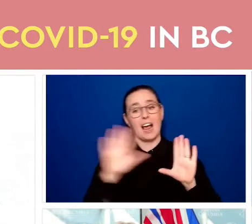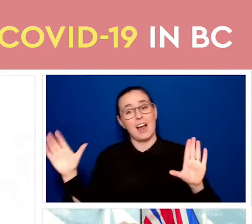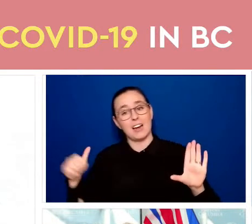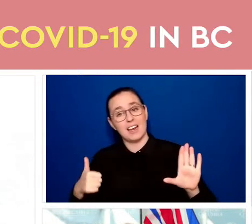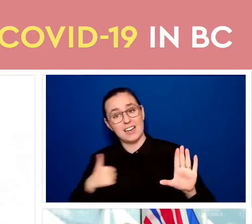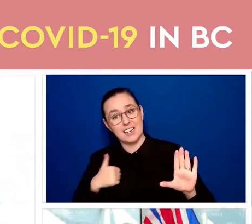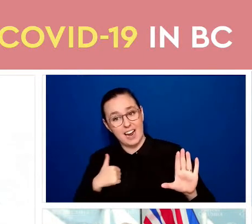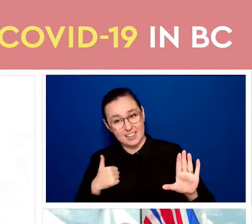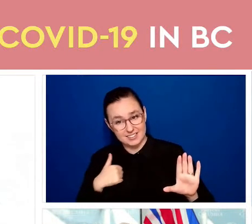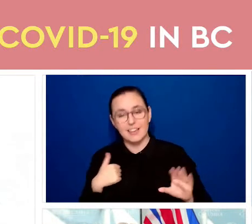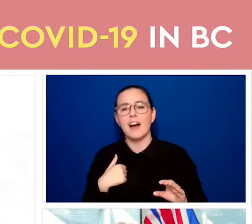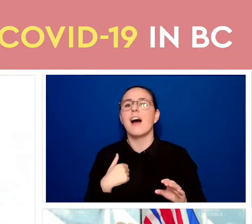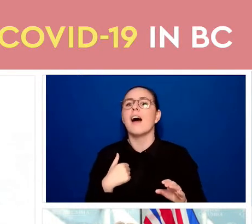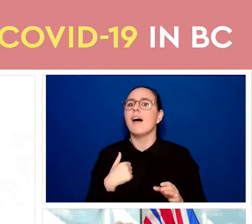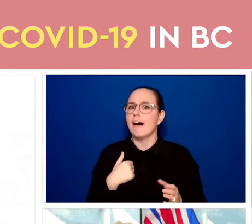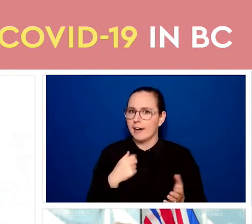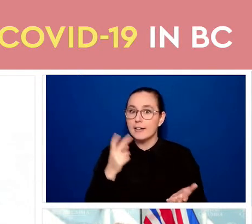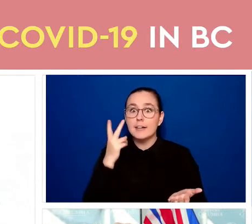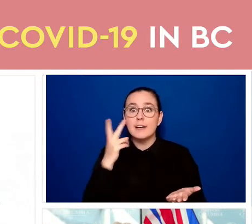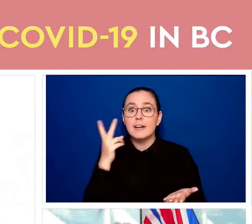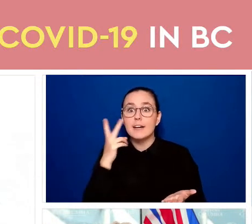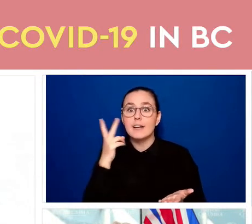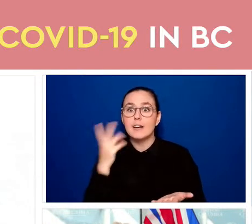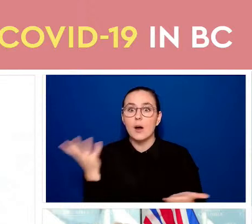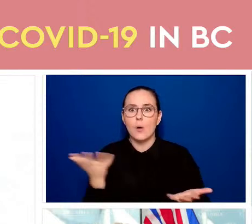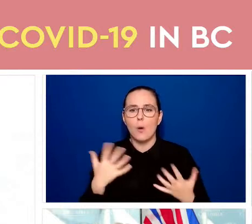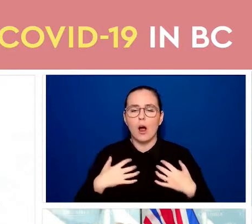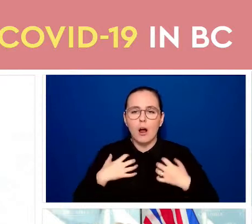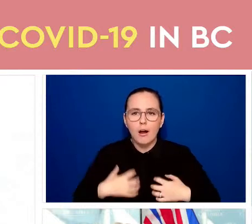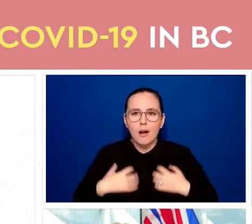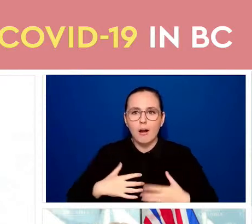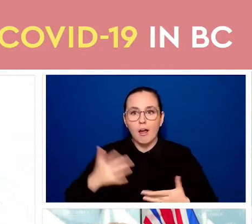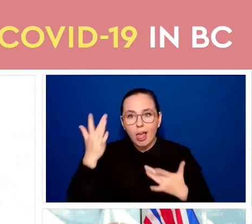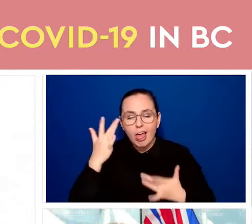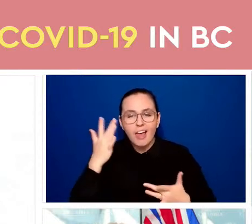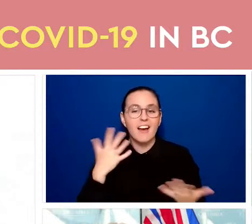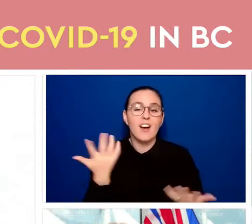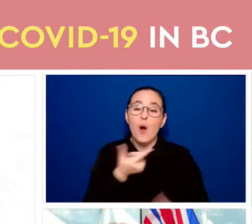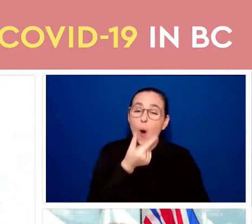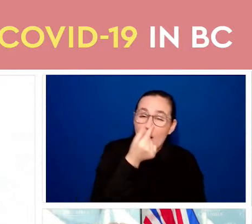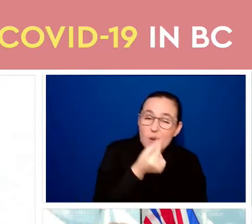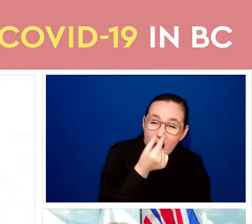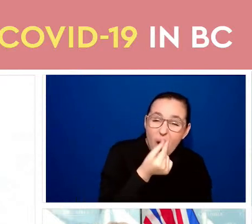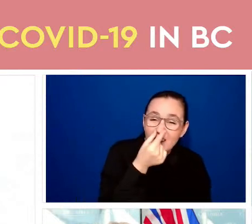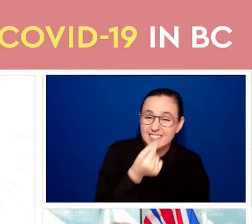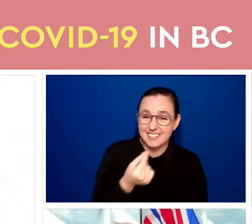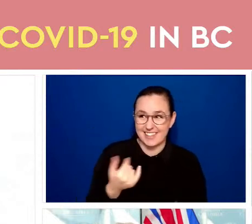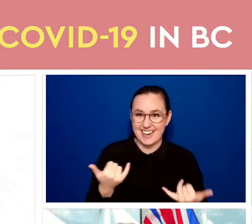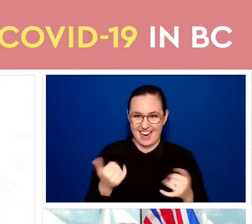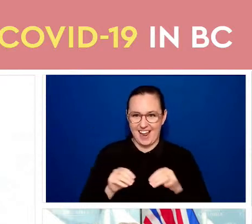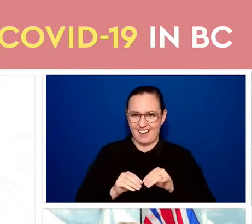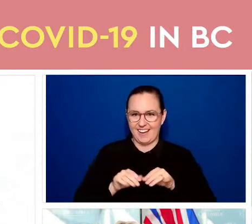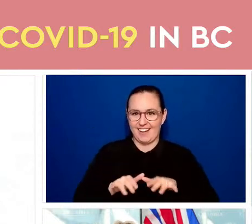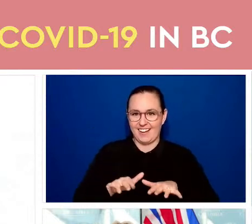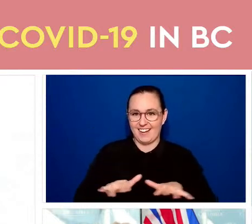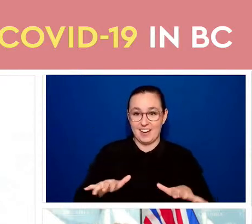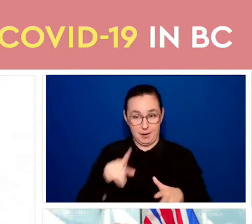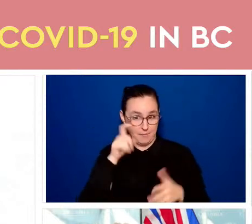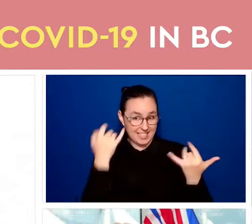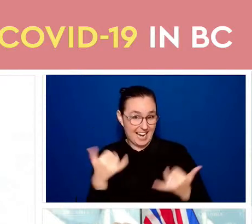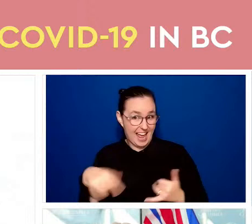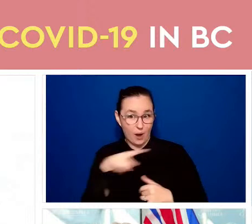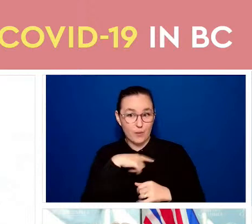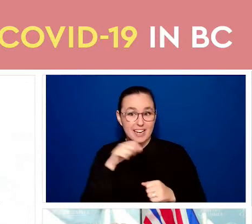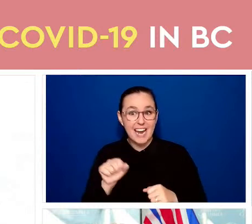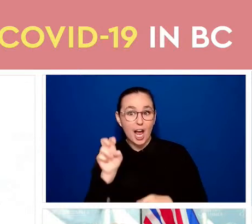ways that we didn't see a lot last year. And that's because we're more mobile now, both within the country and internationally. So we